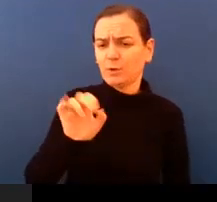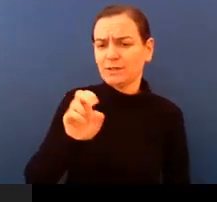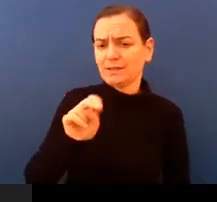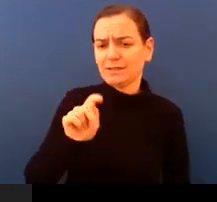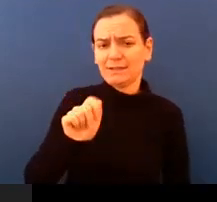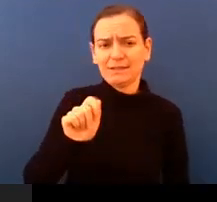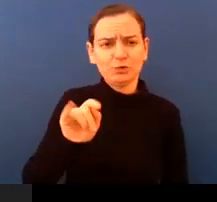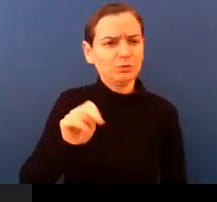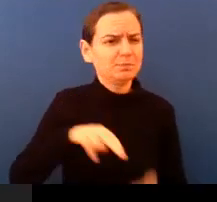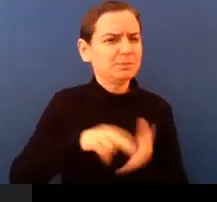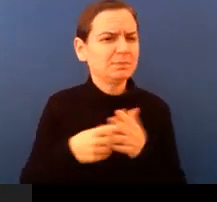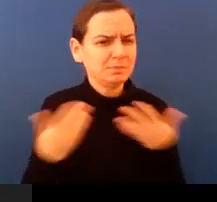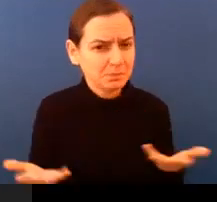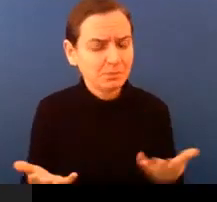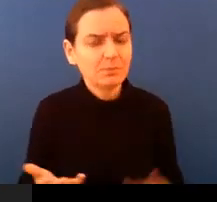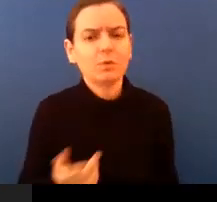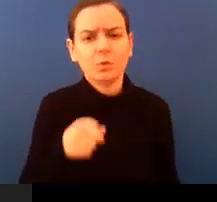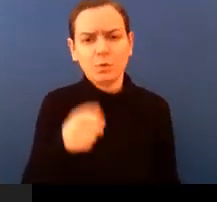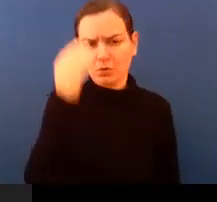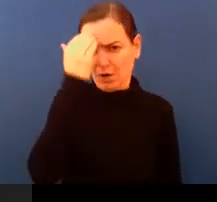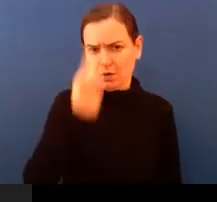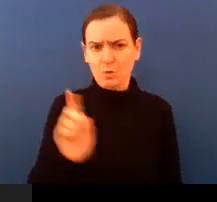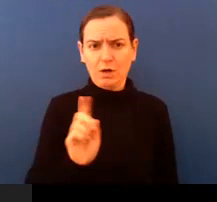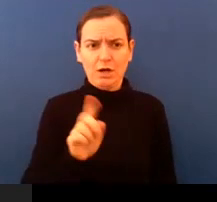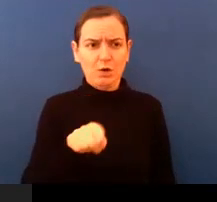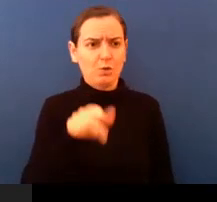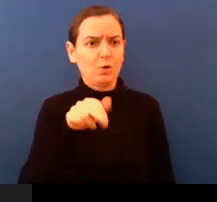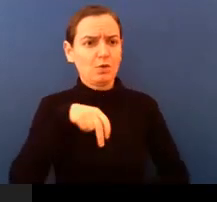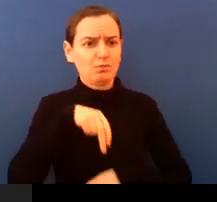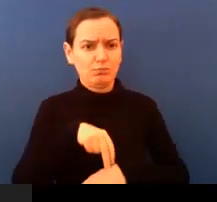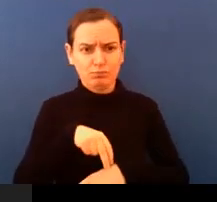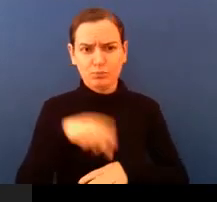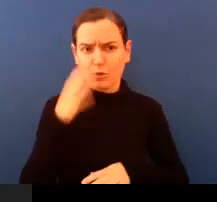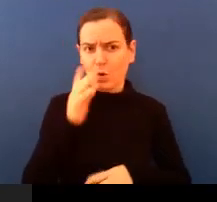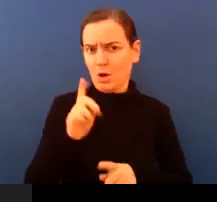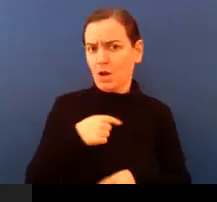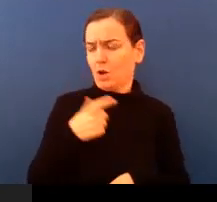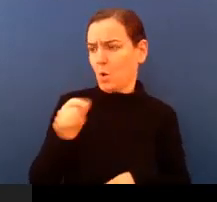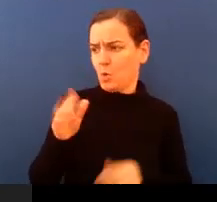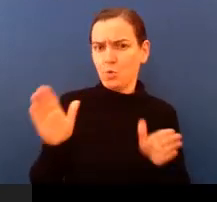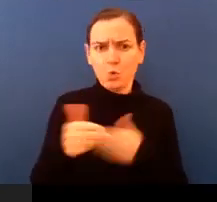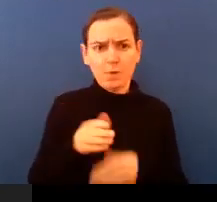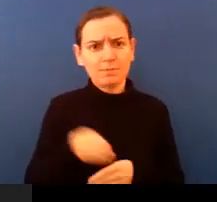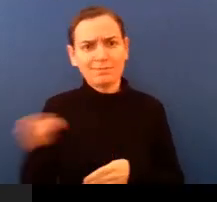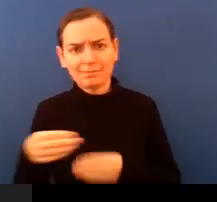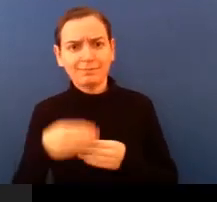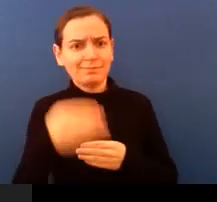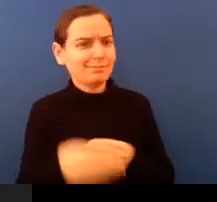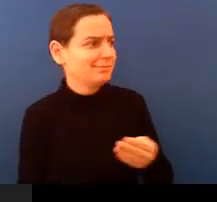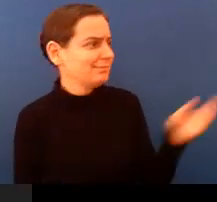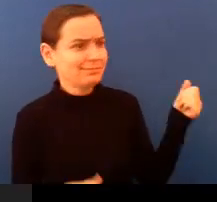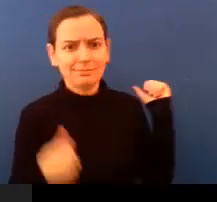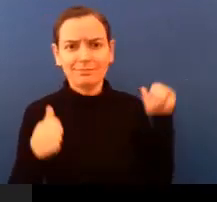going and where you want to go. It's moving from one room